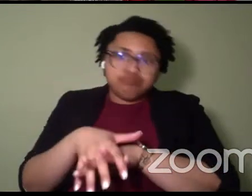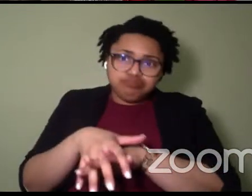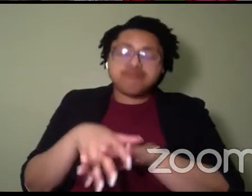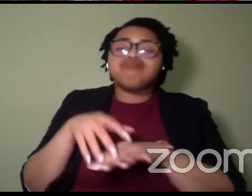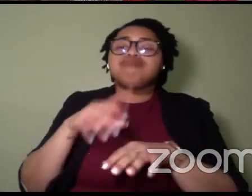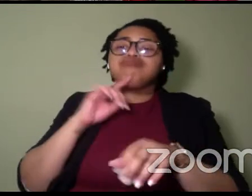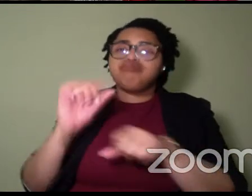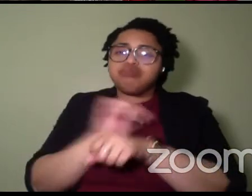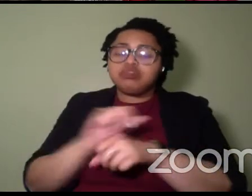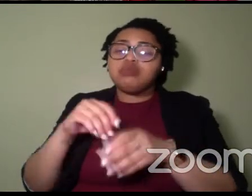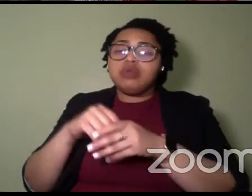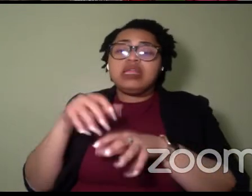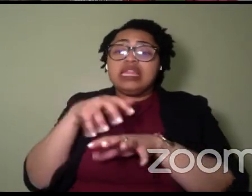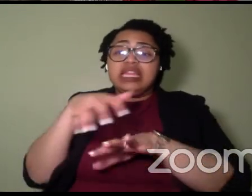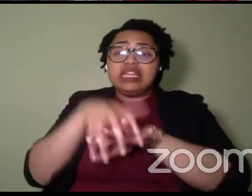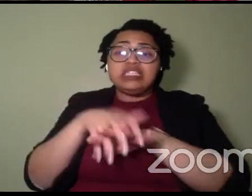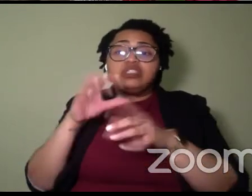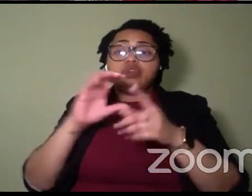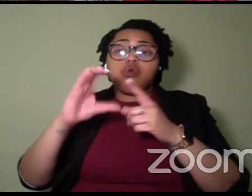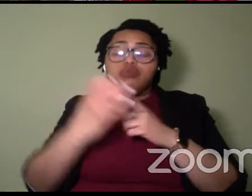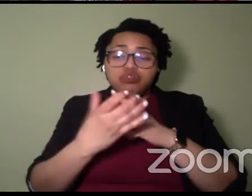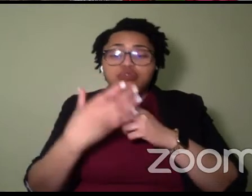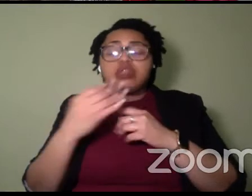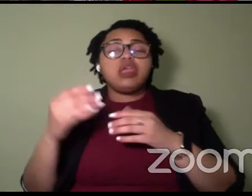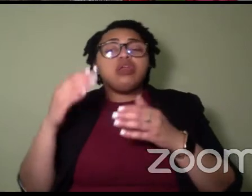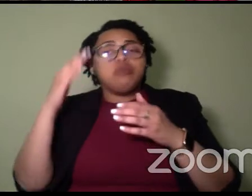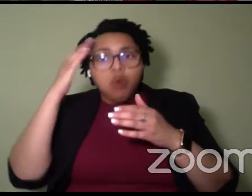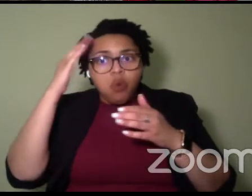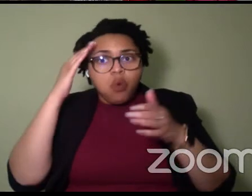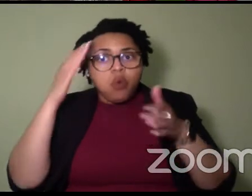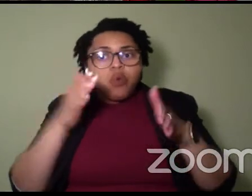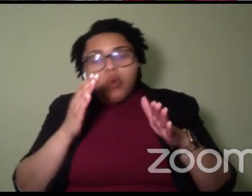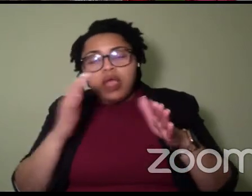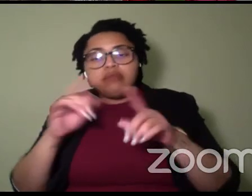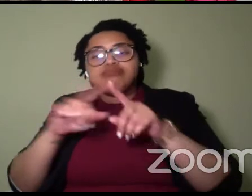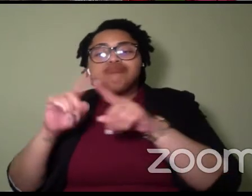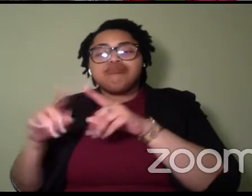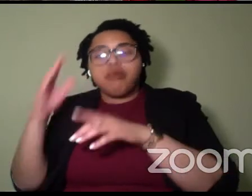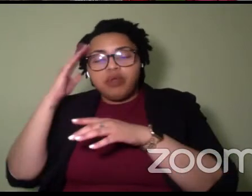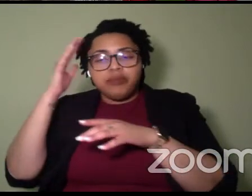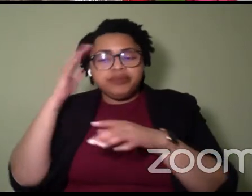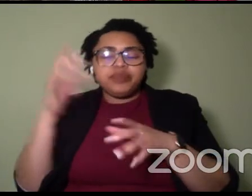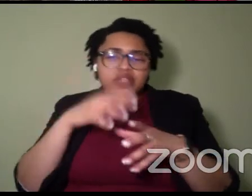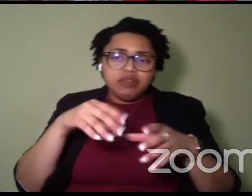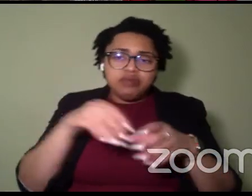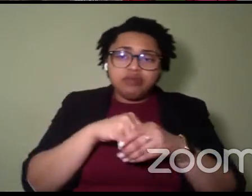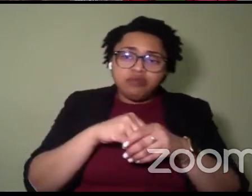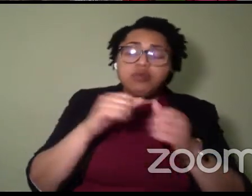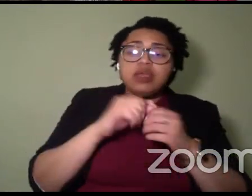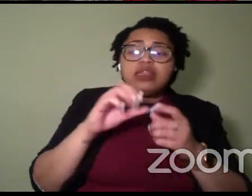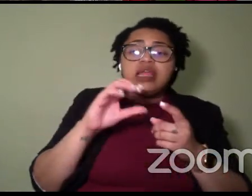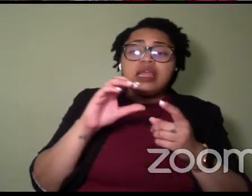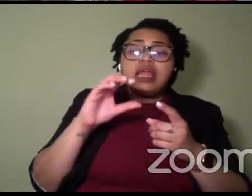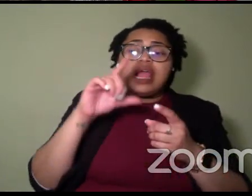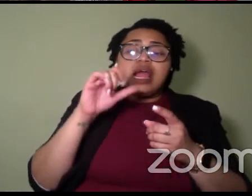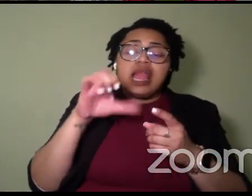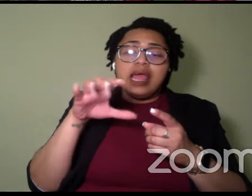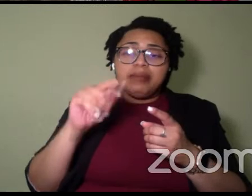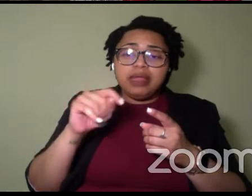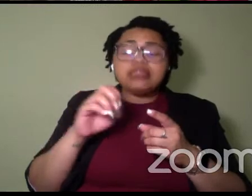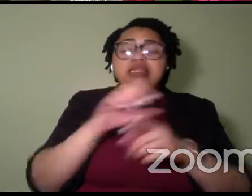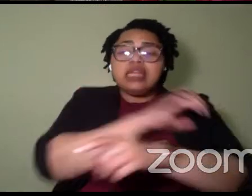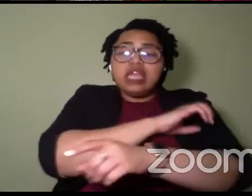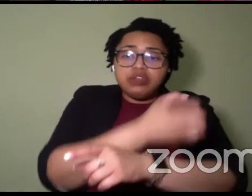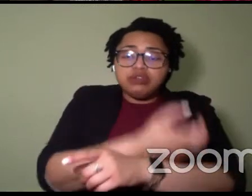ways of knowing. She advocates for climate, energy, and environmental justice through her scientific and community